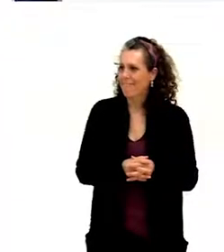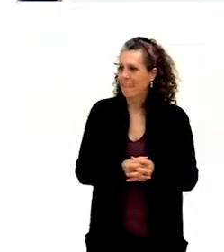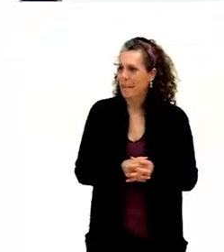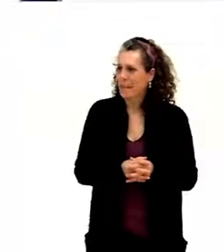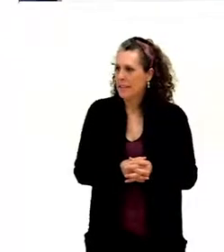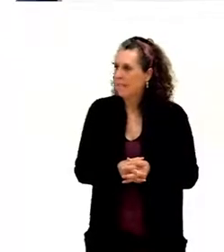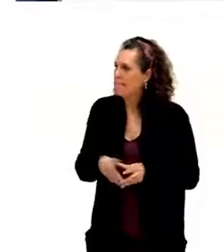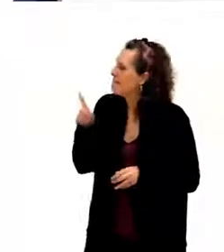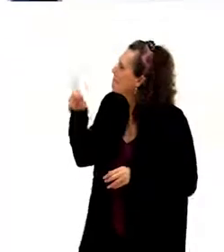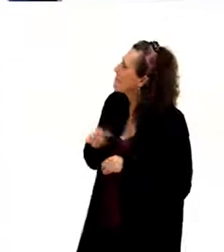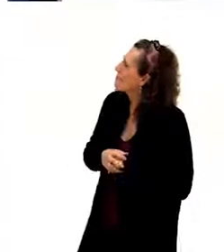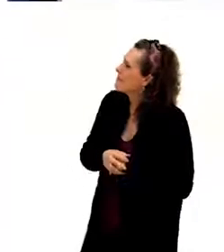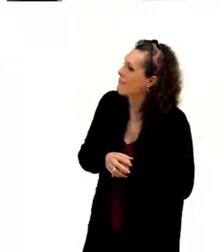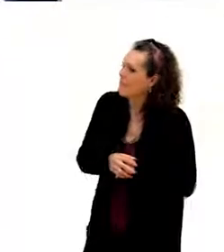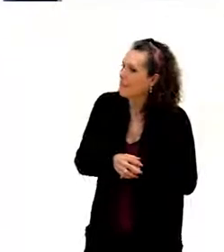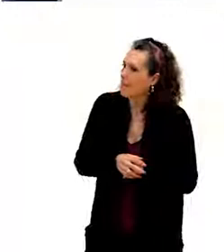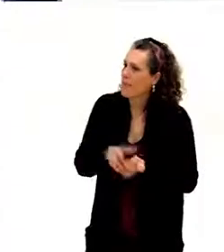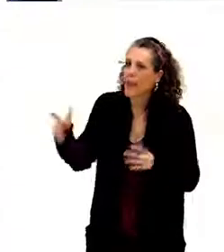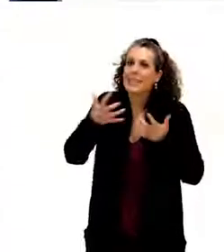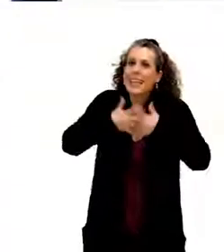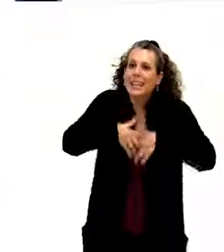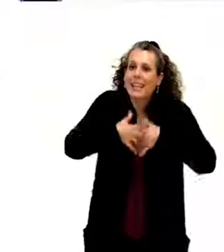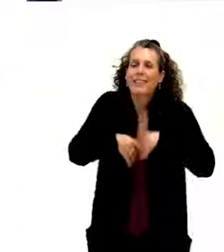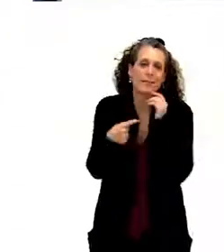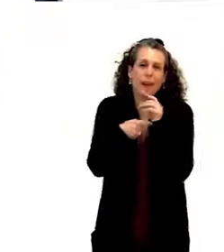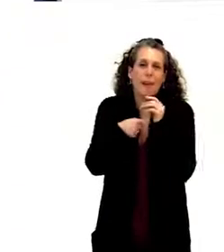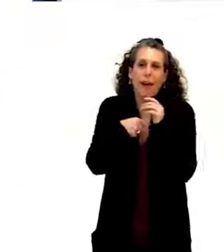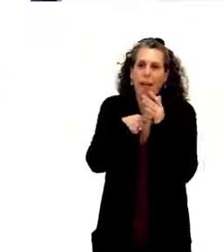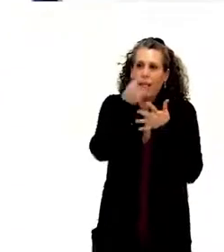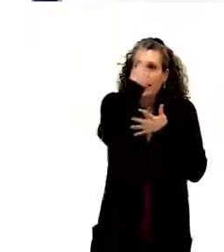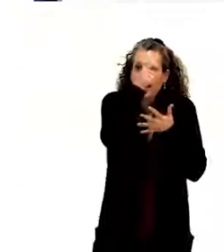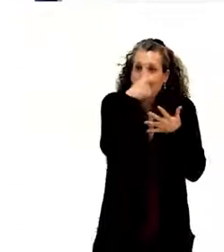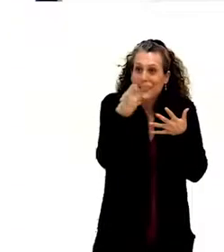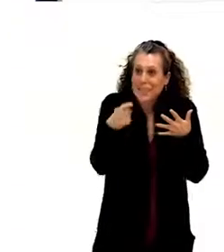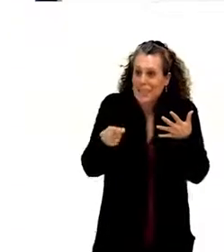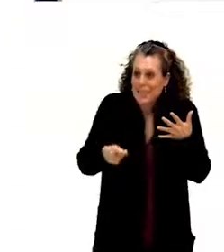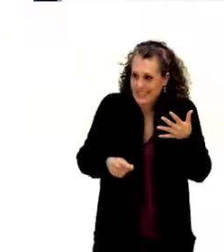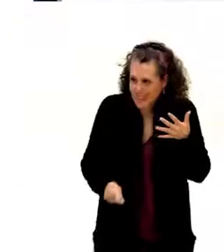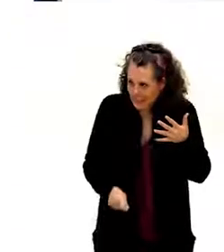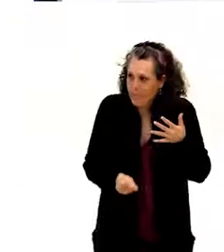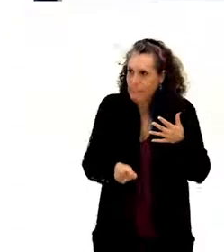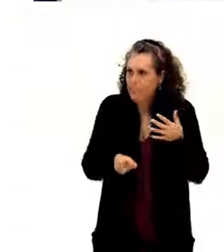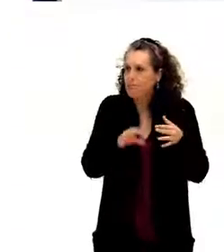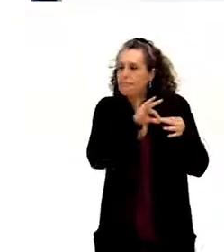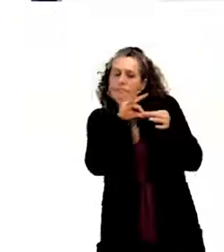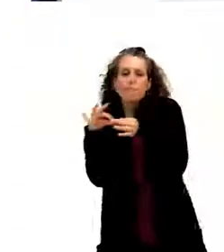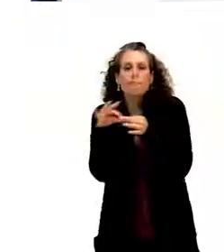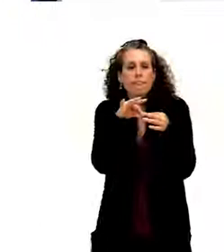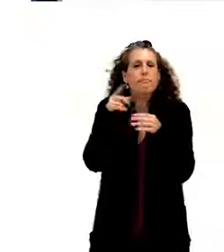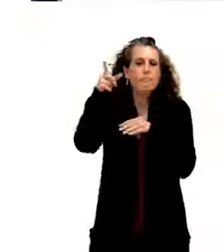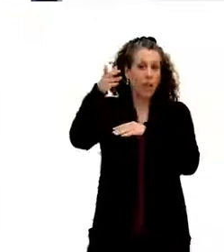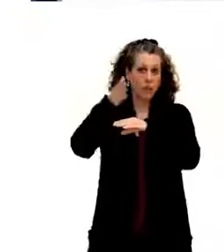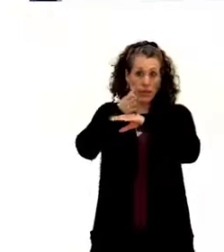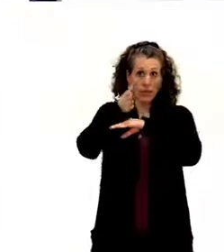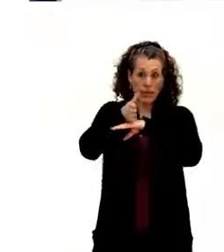Technical specifications also for the provision of service that relates into accessibility or works that relate